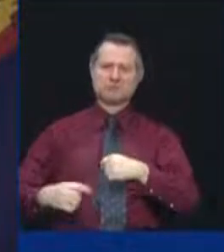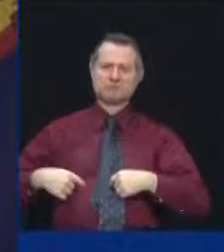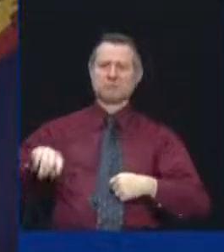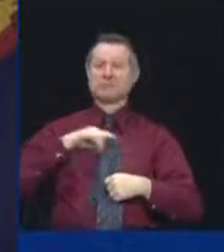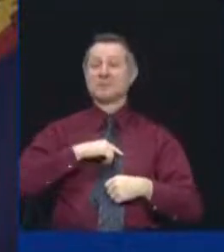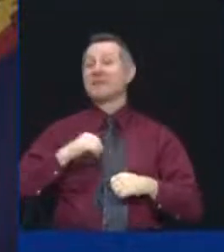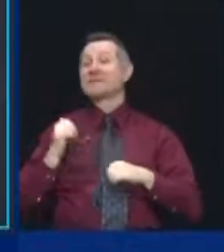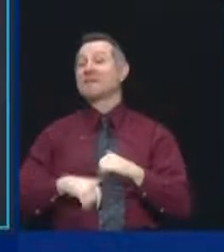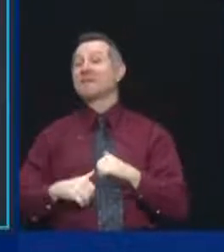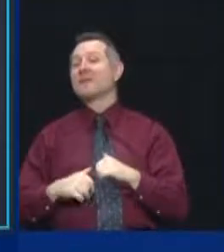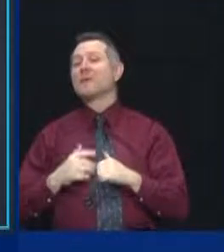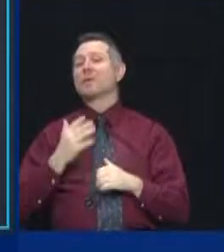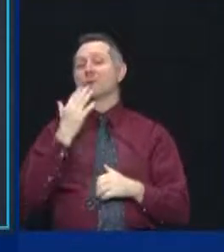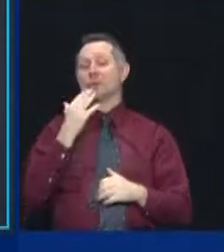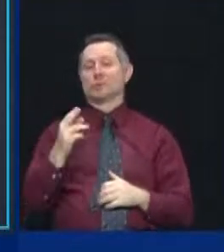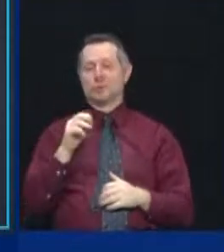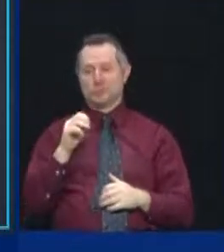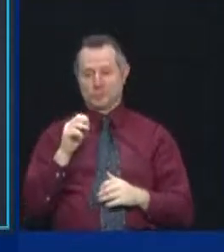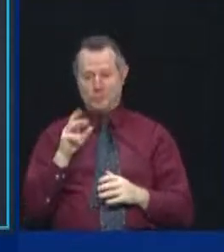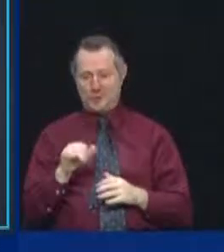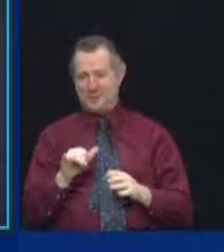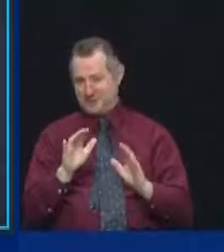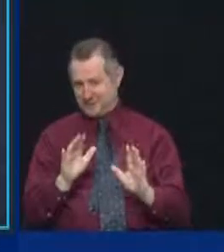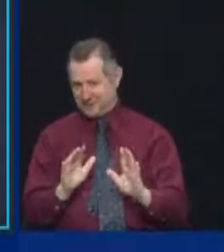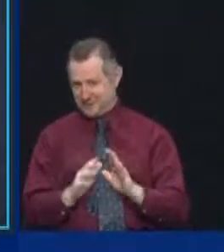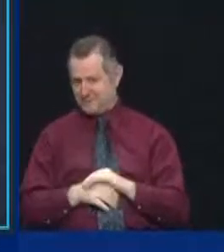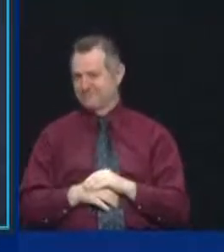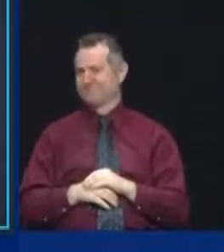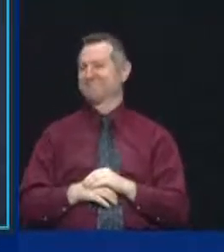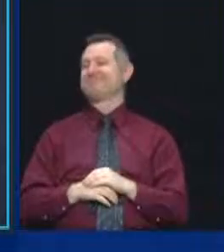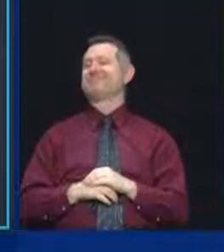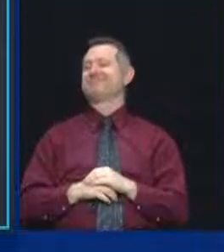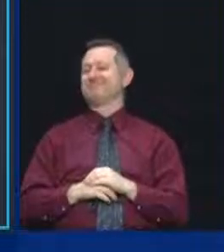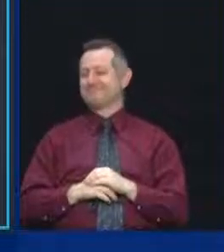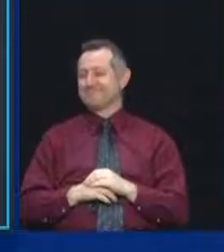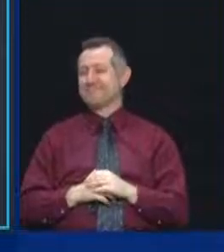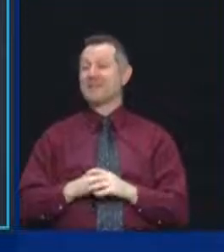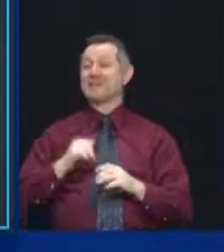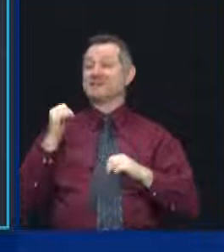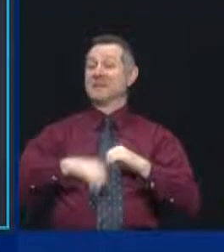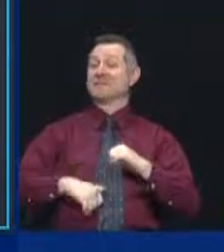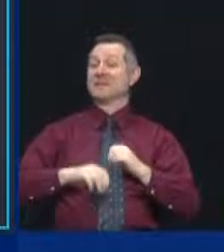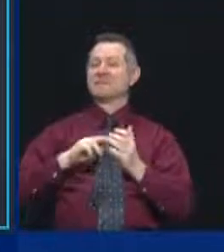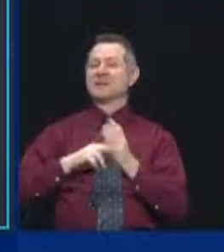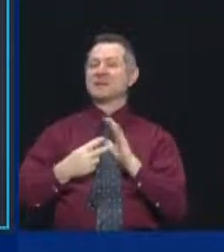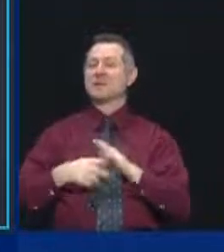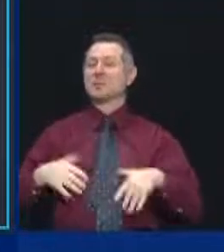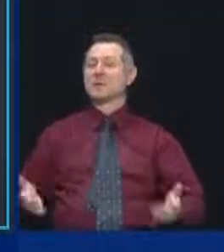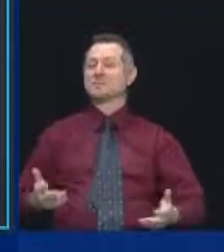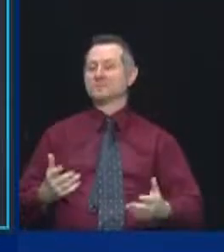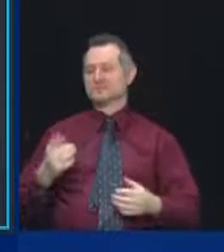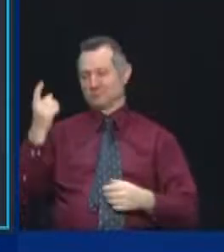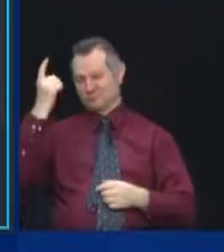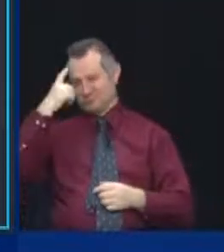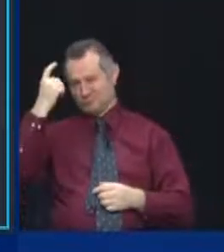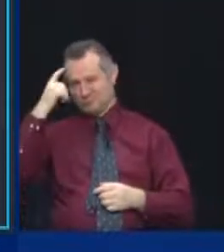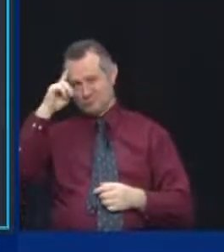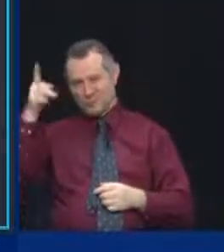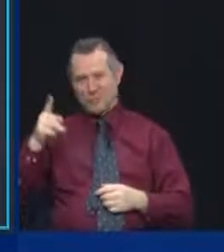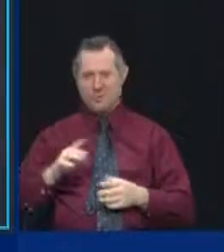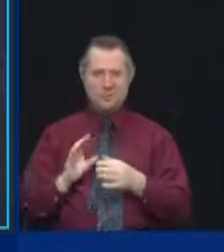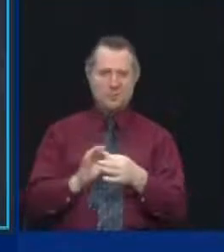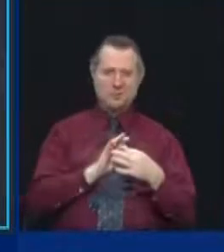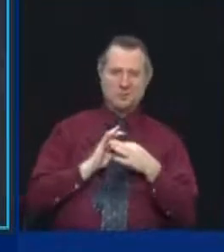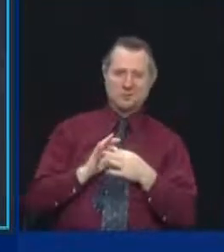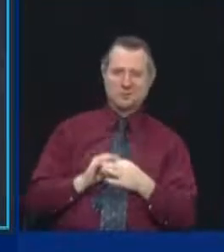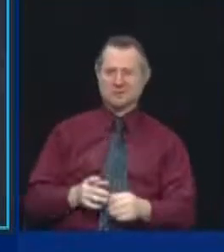way. Tough, when we say we're tough, it means we're smart, we're united, we're disciplined,